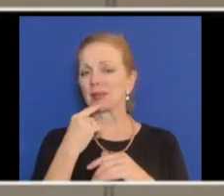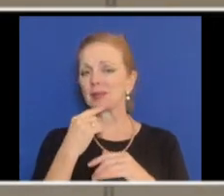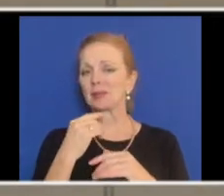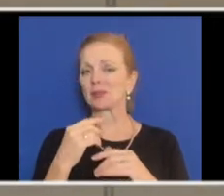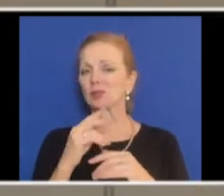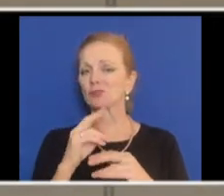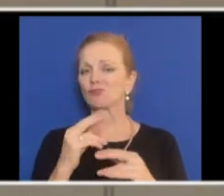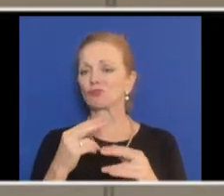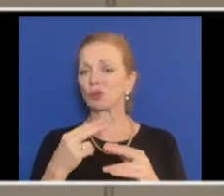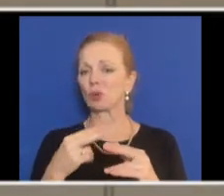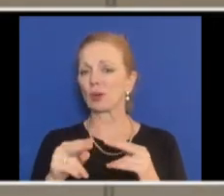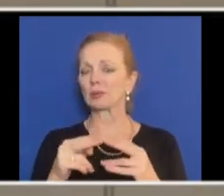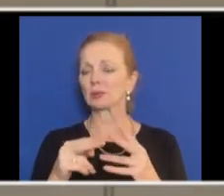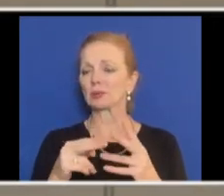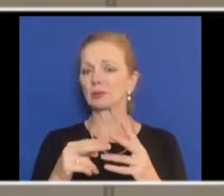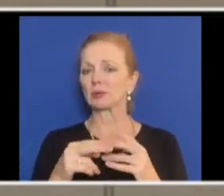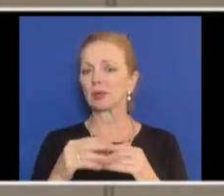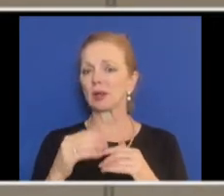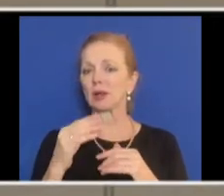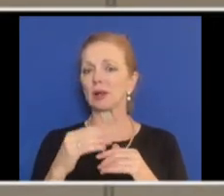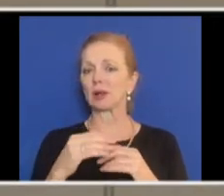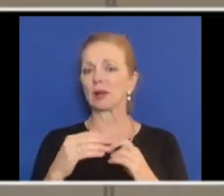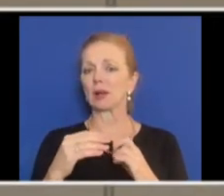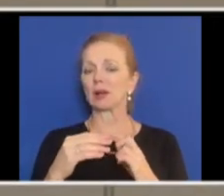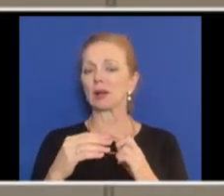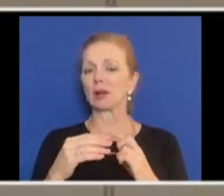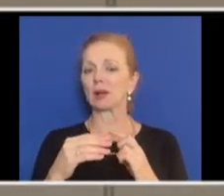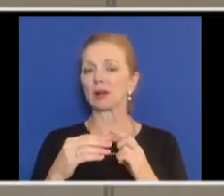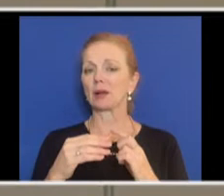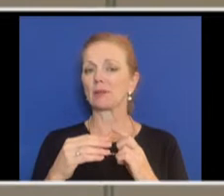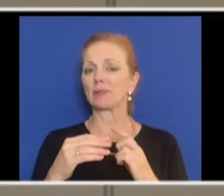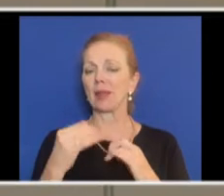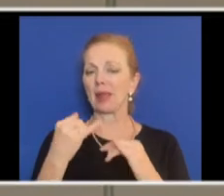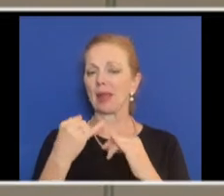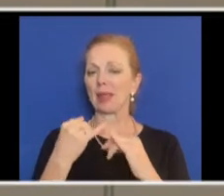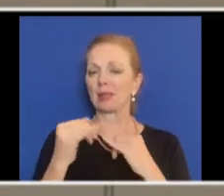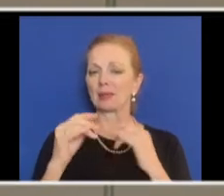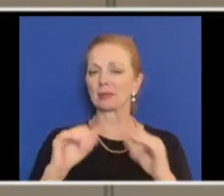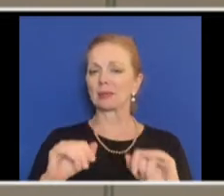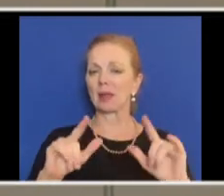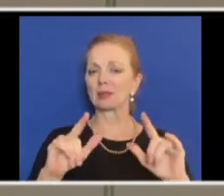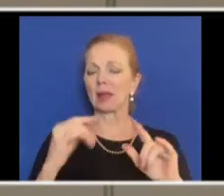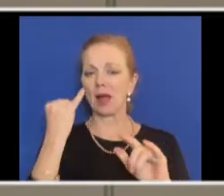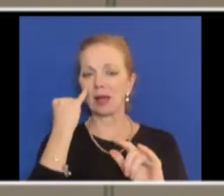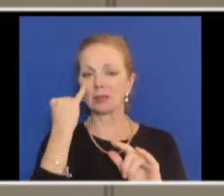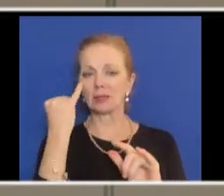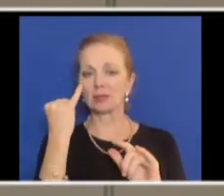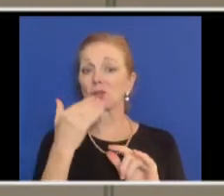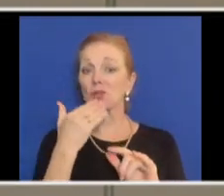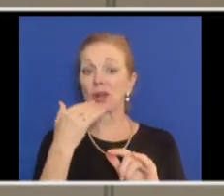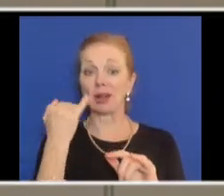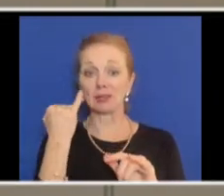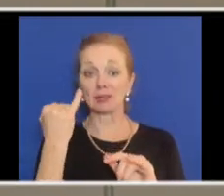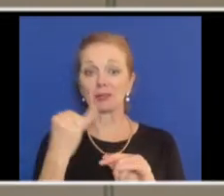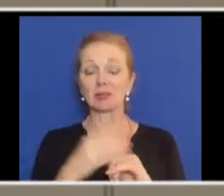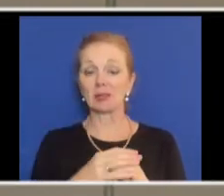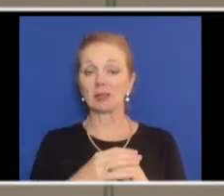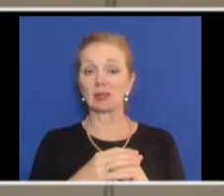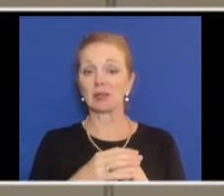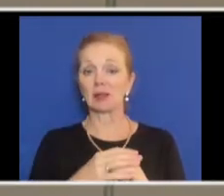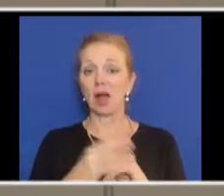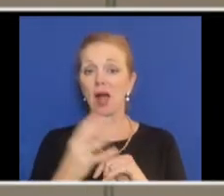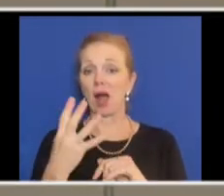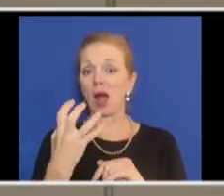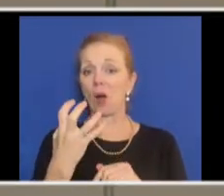quick um you know I I think that last slide and the idea is is a good idea but I I want